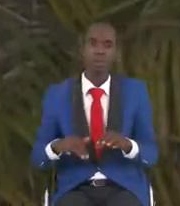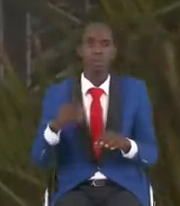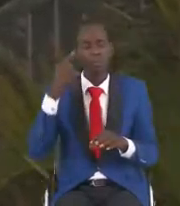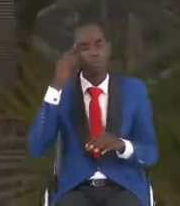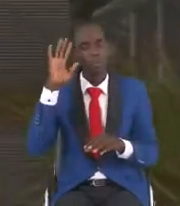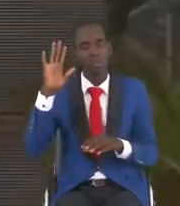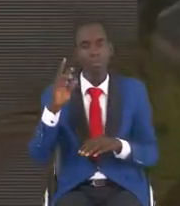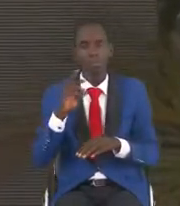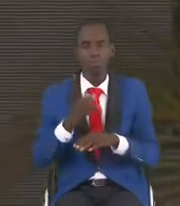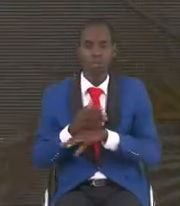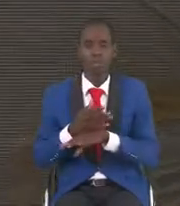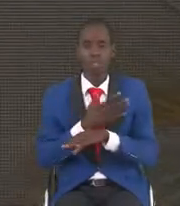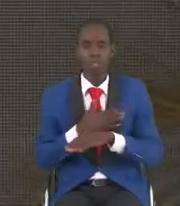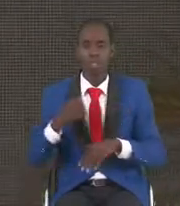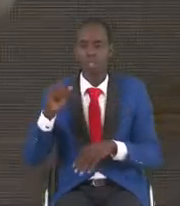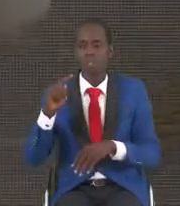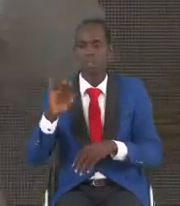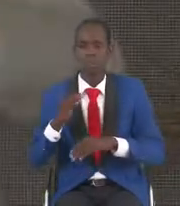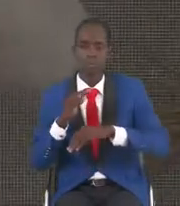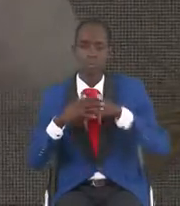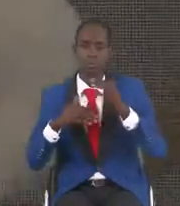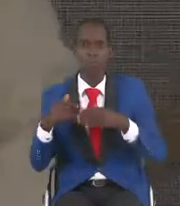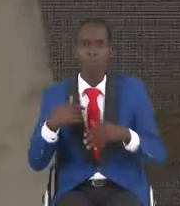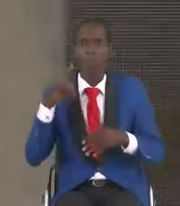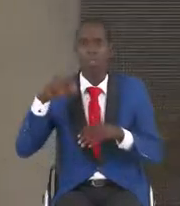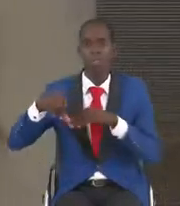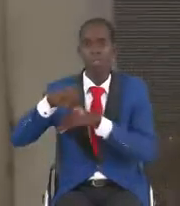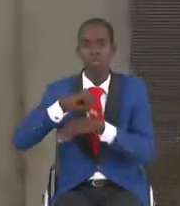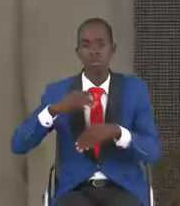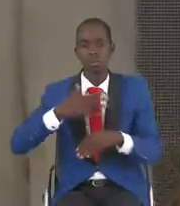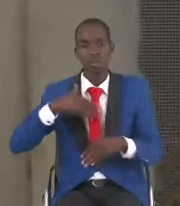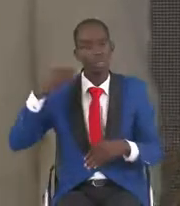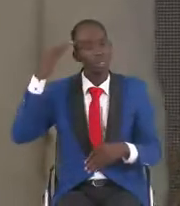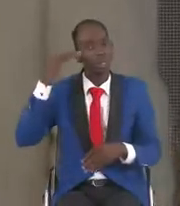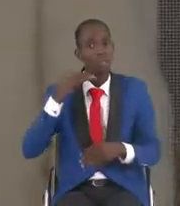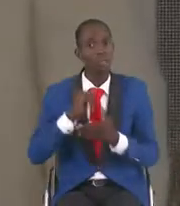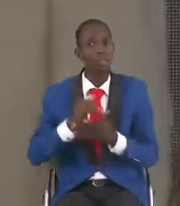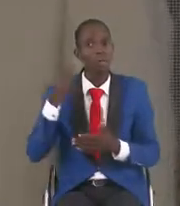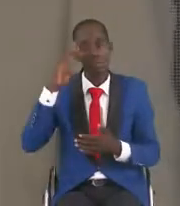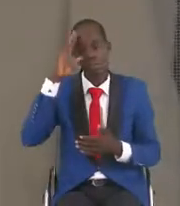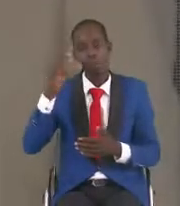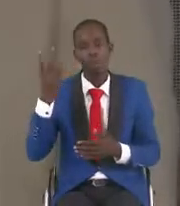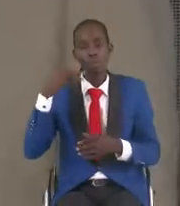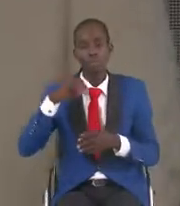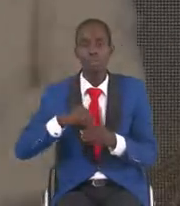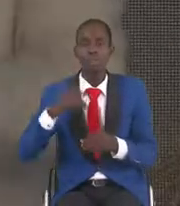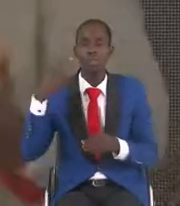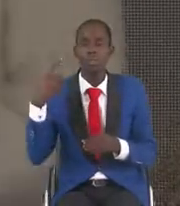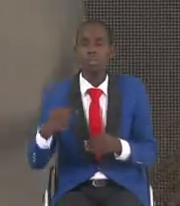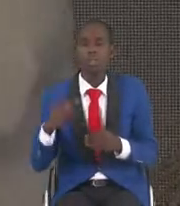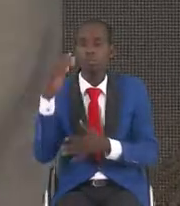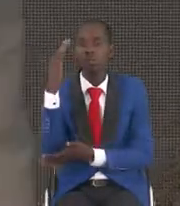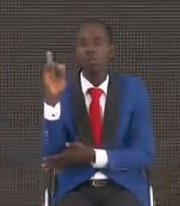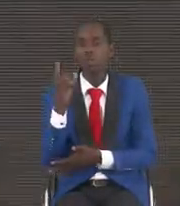Thou anointest my head. That's written by the man that was in the forest where there are lions, where there are bears.